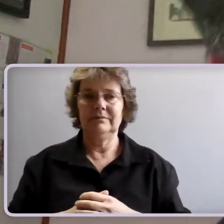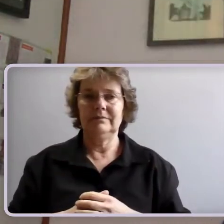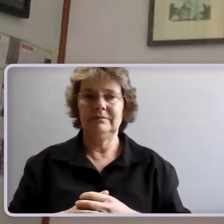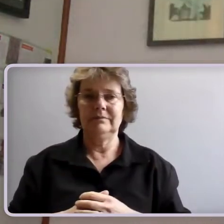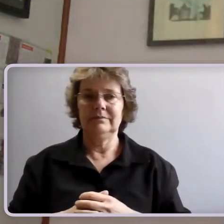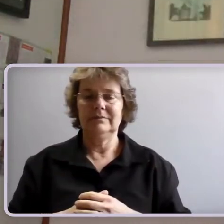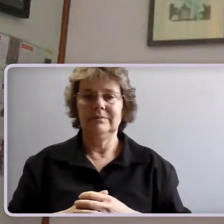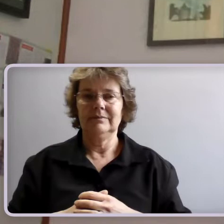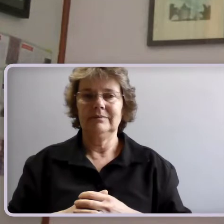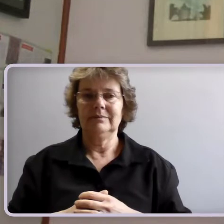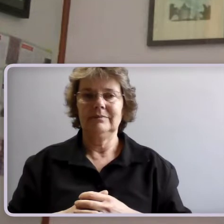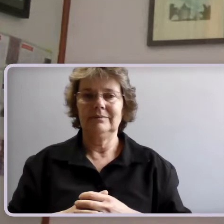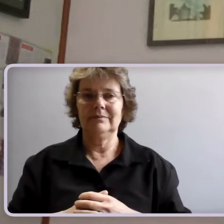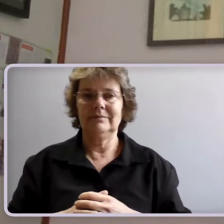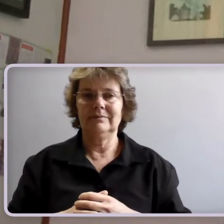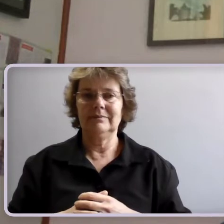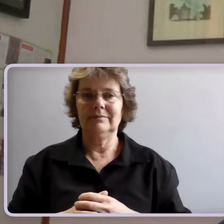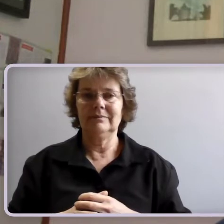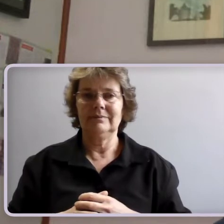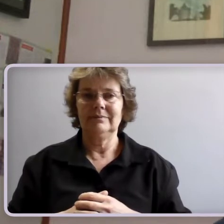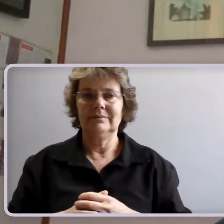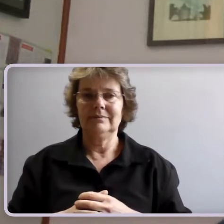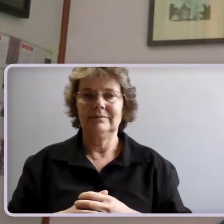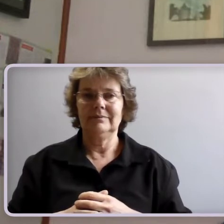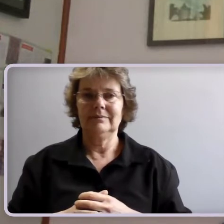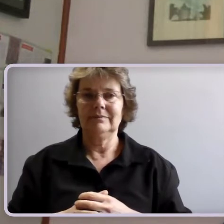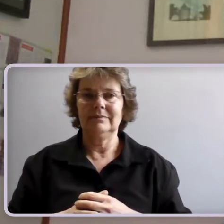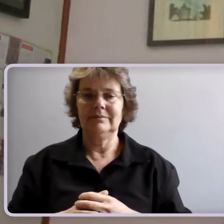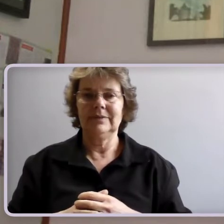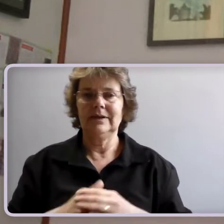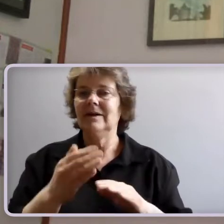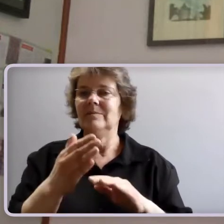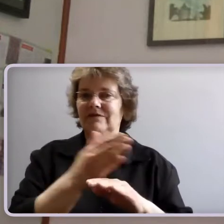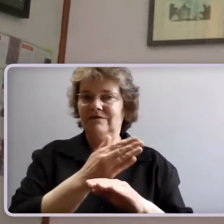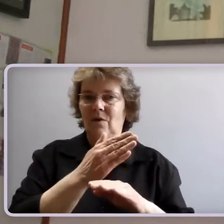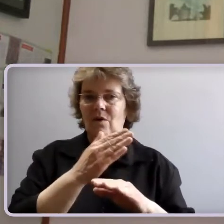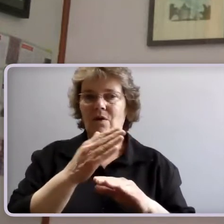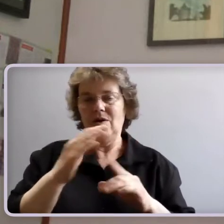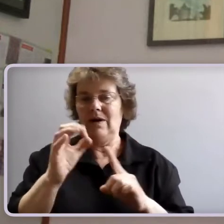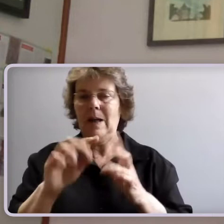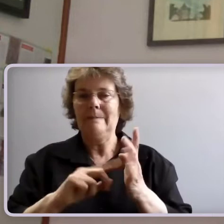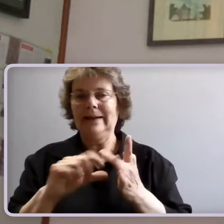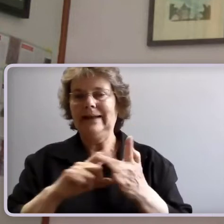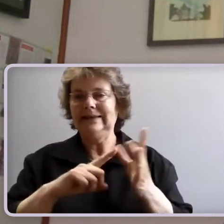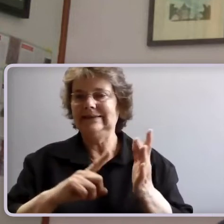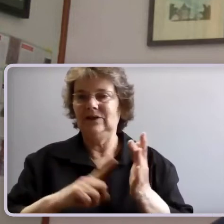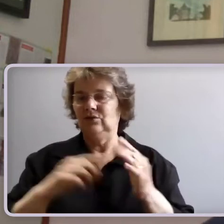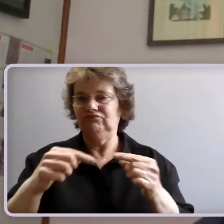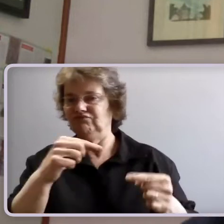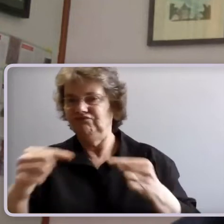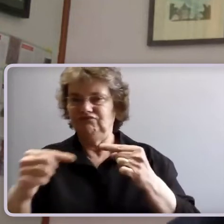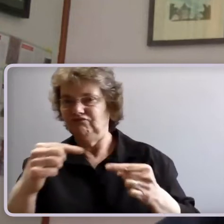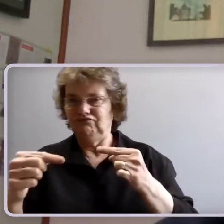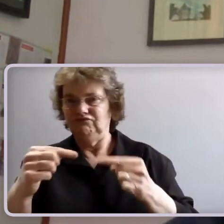argy-bargy over, no, we should not increase the rate of welfare payments, keeping people under the poverty